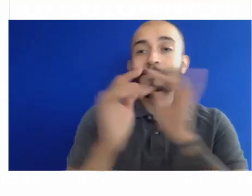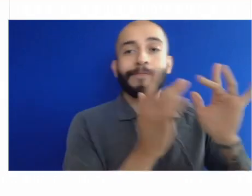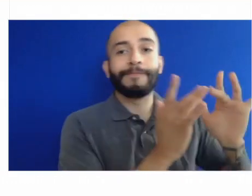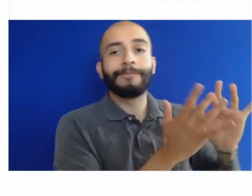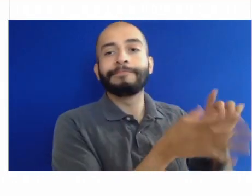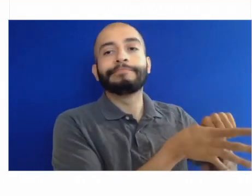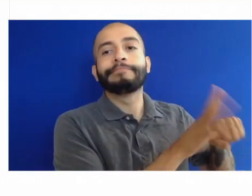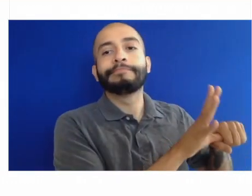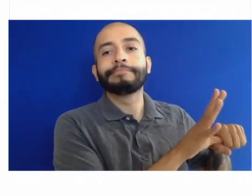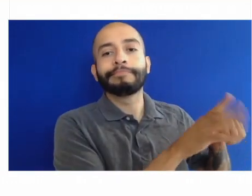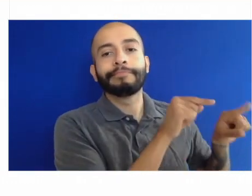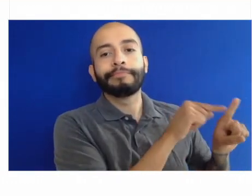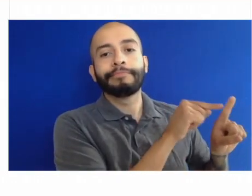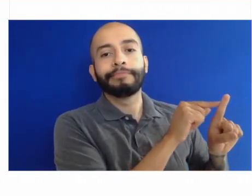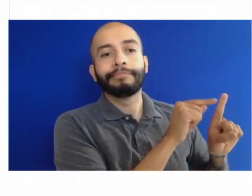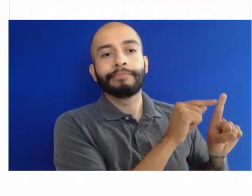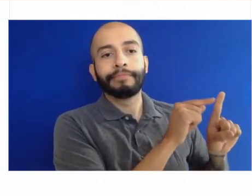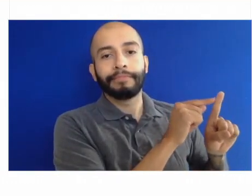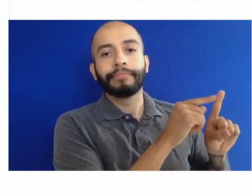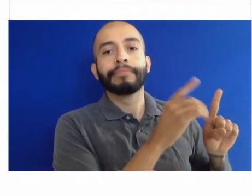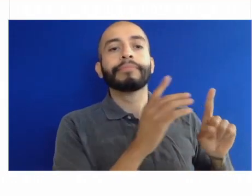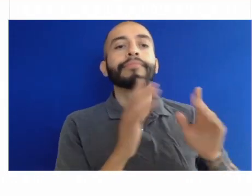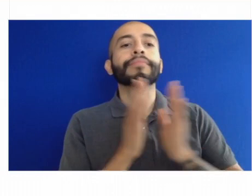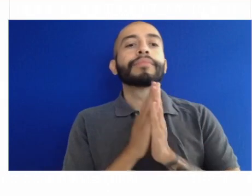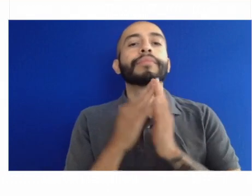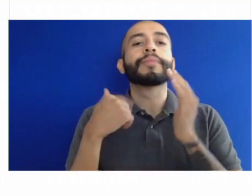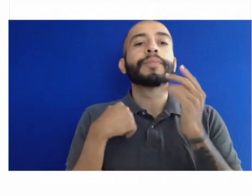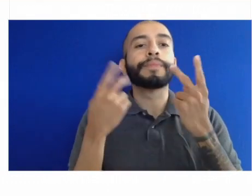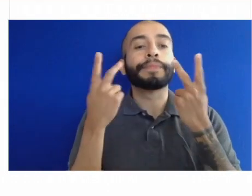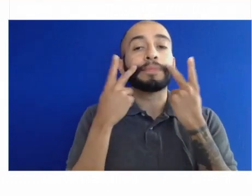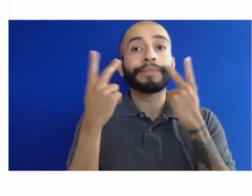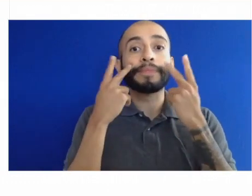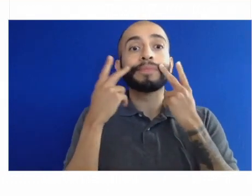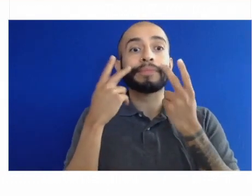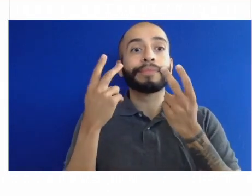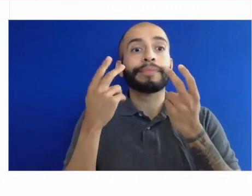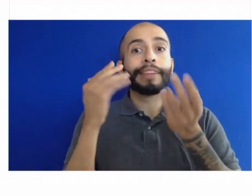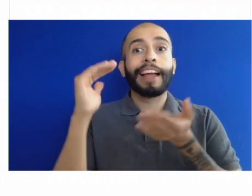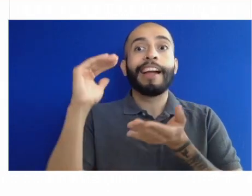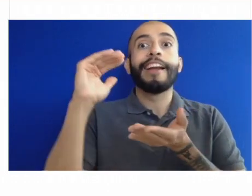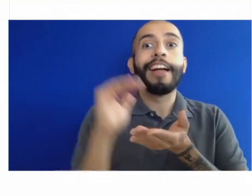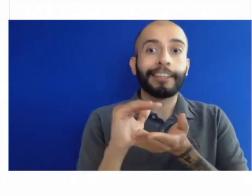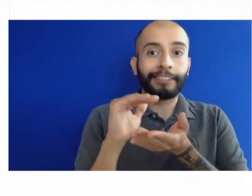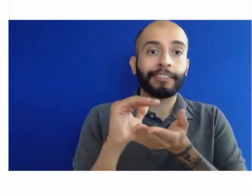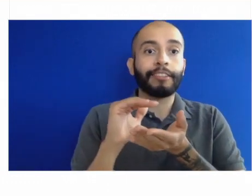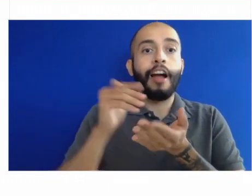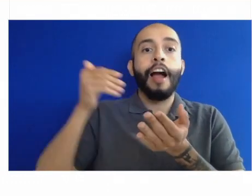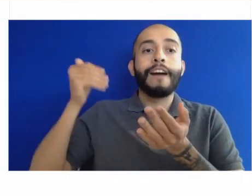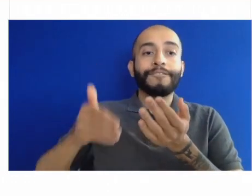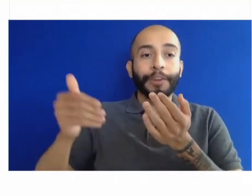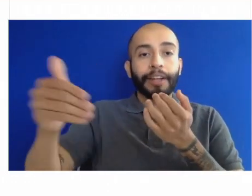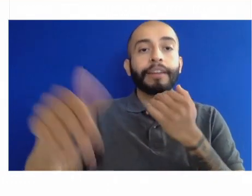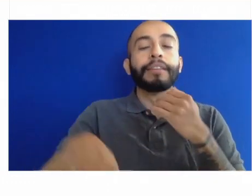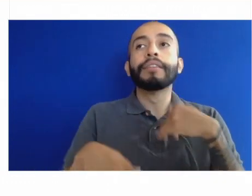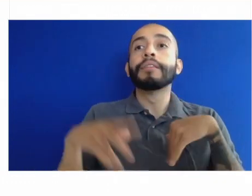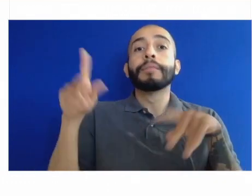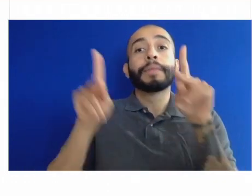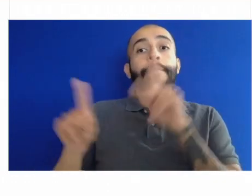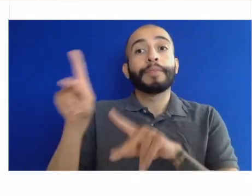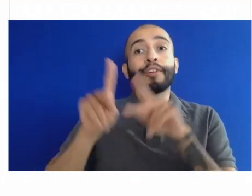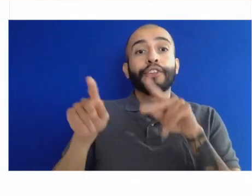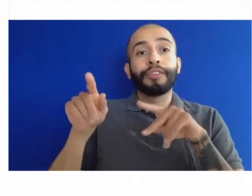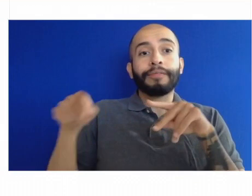less often is people whose job it is to interact in online spaces with people who